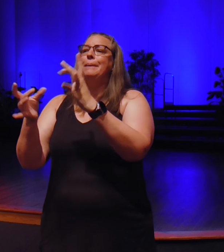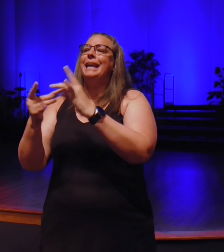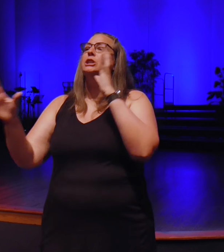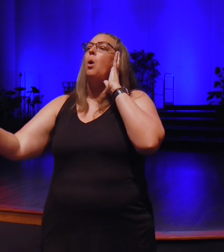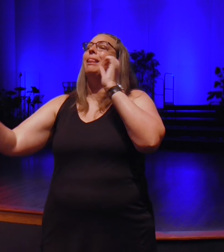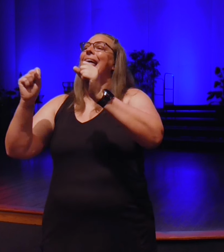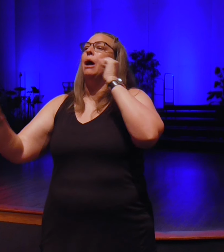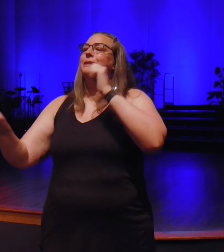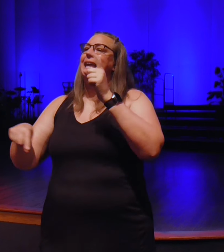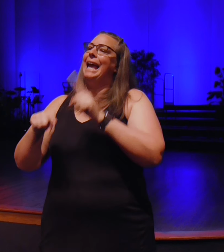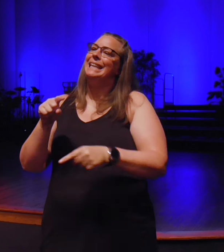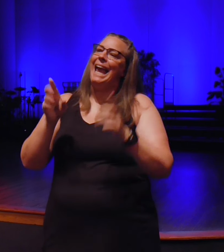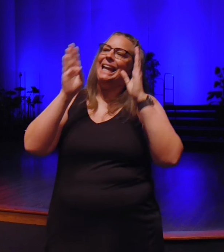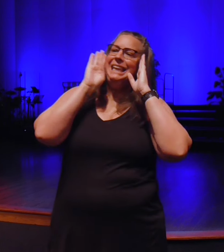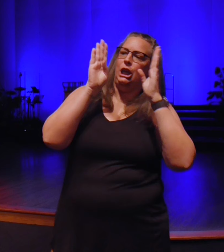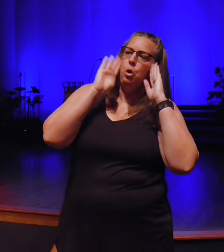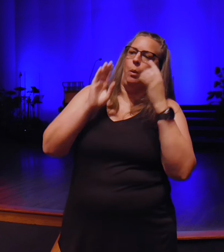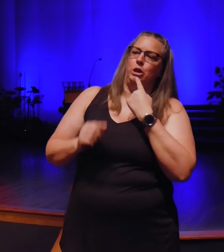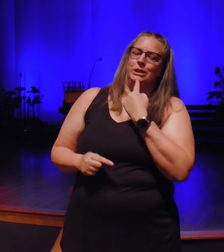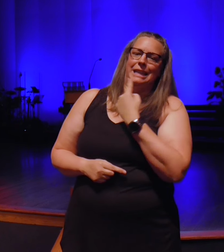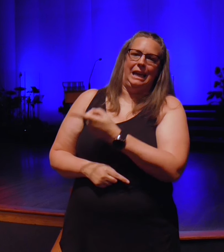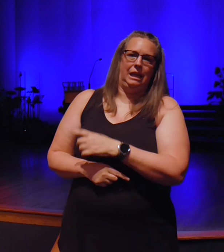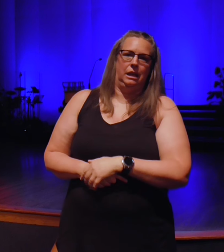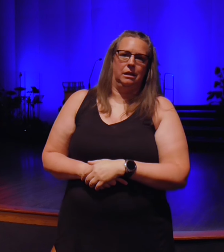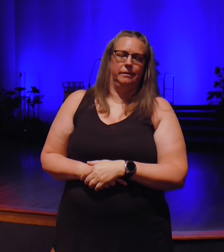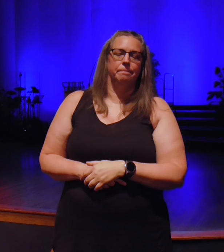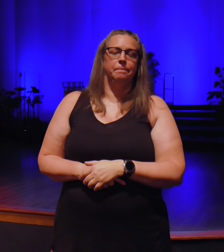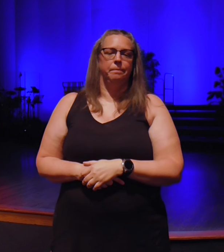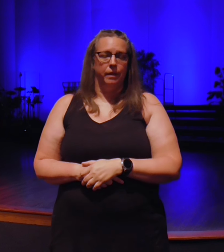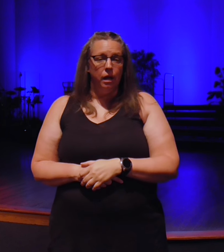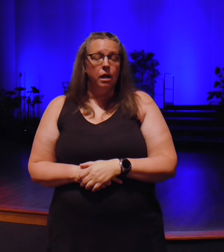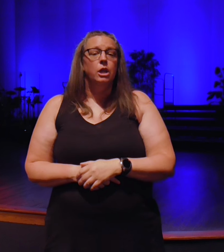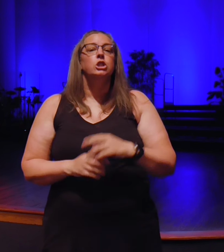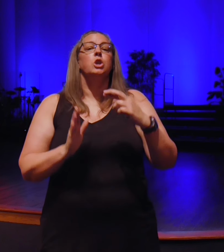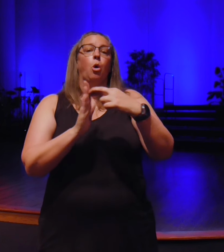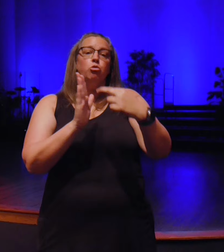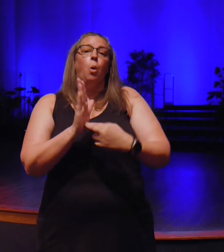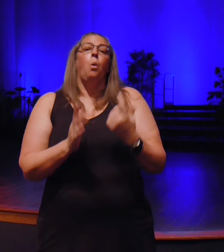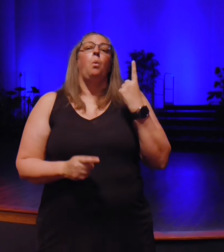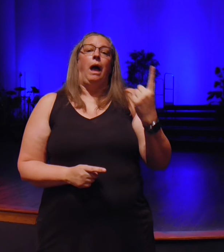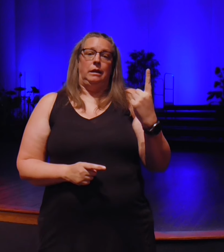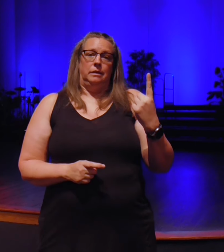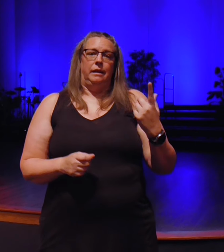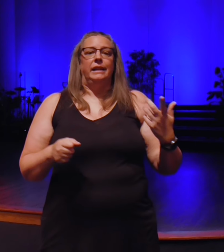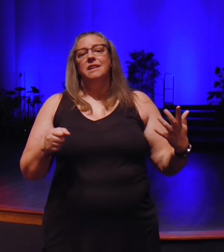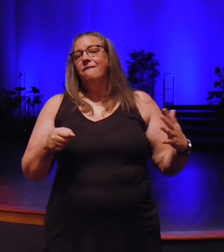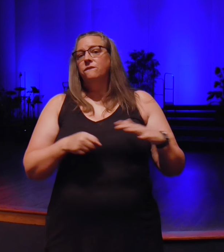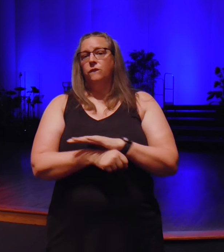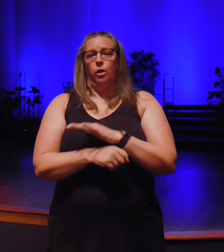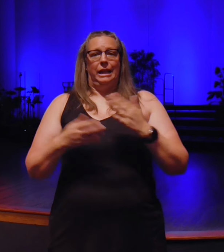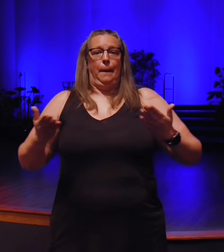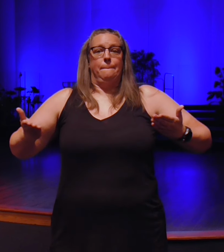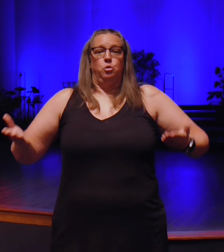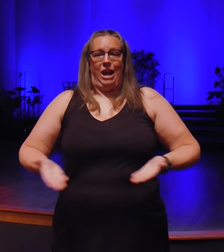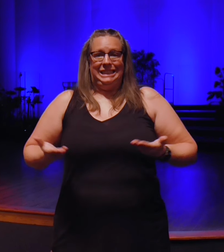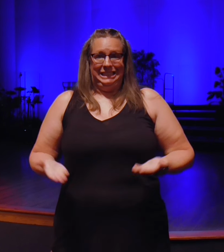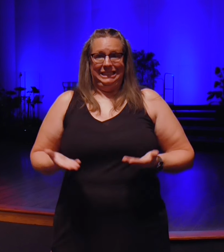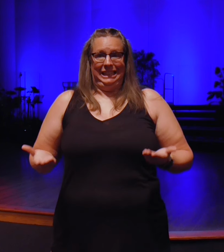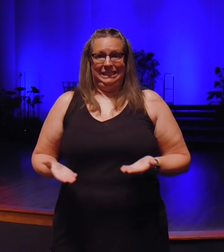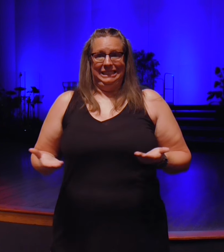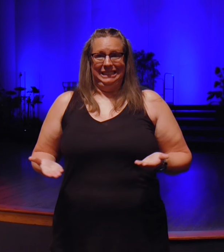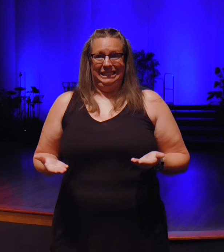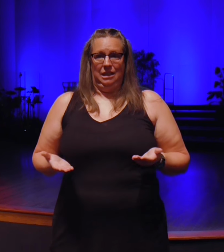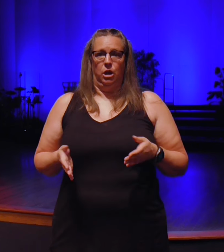Guideline 1 has something to do with being fully present. Being fully present to the person that's